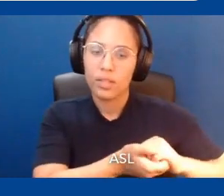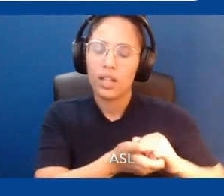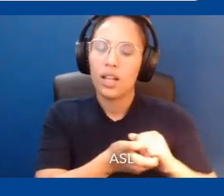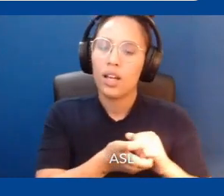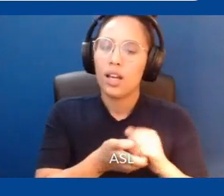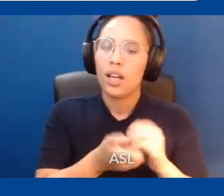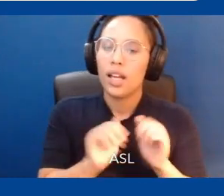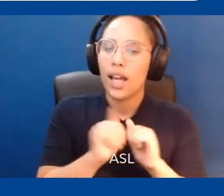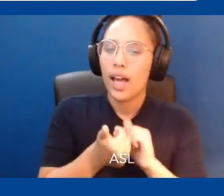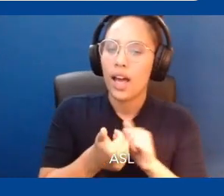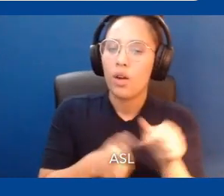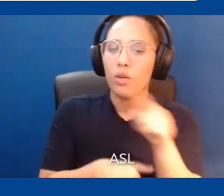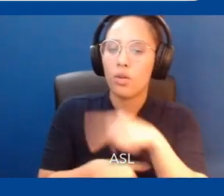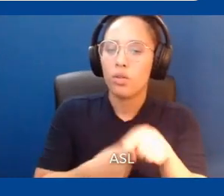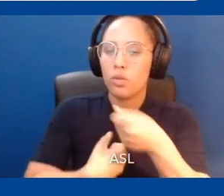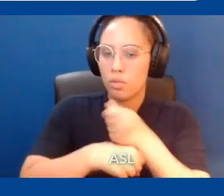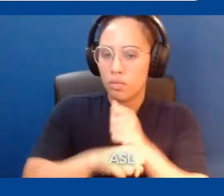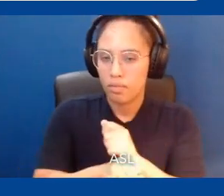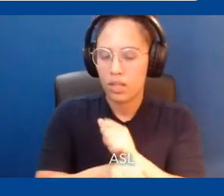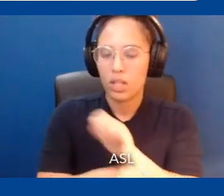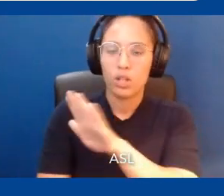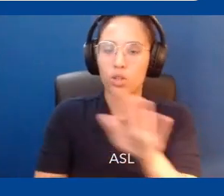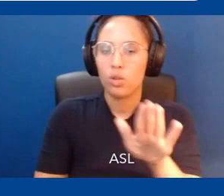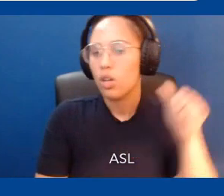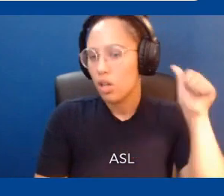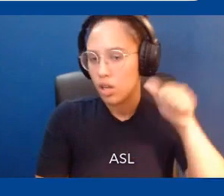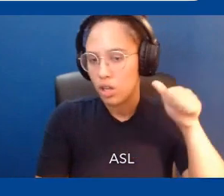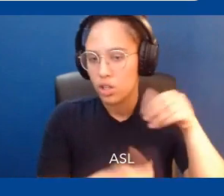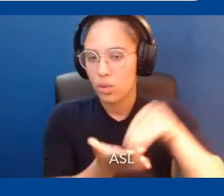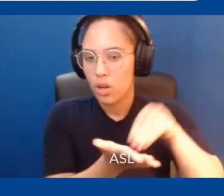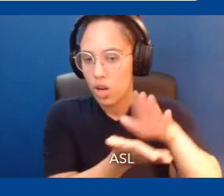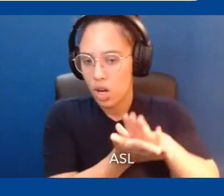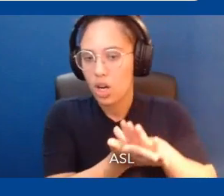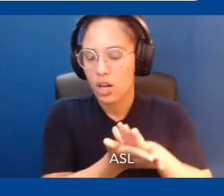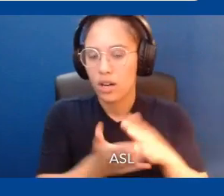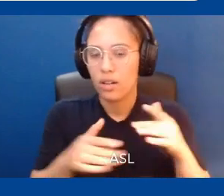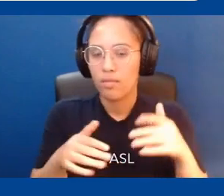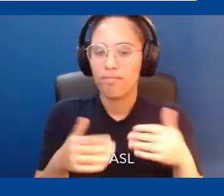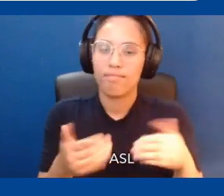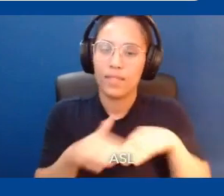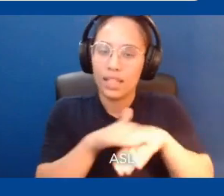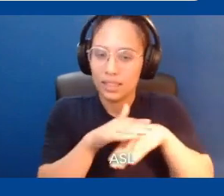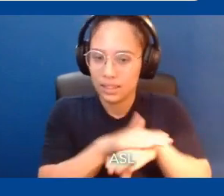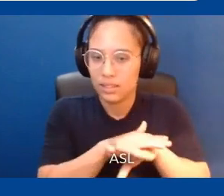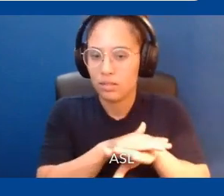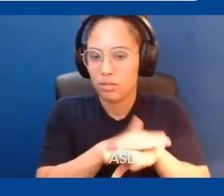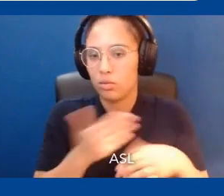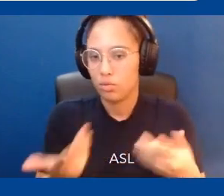accessible.